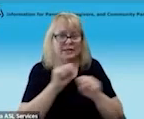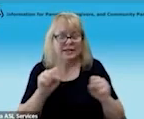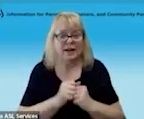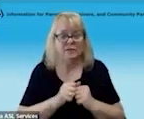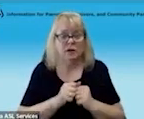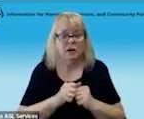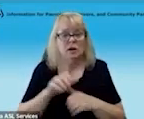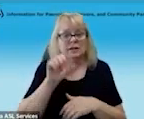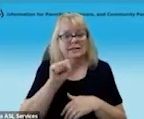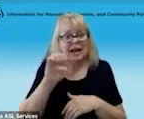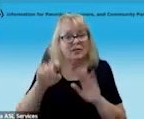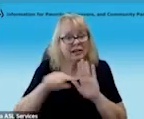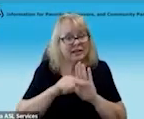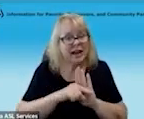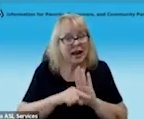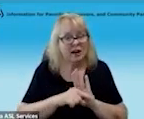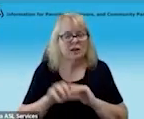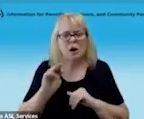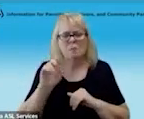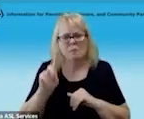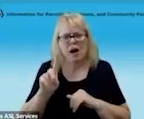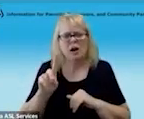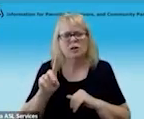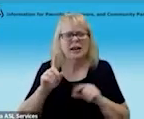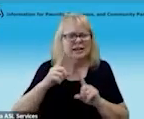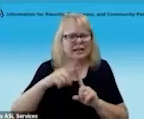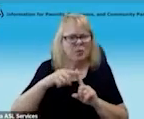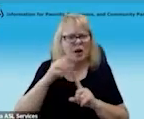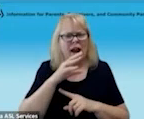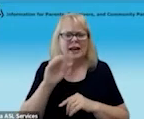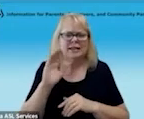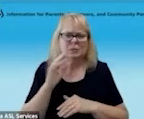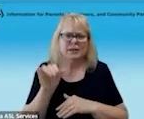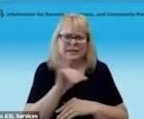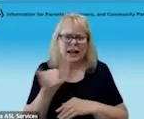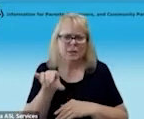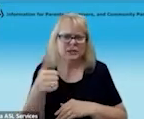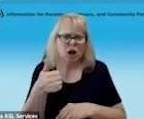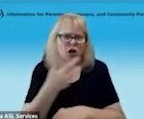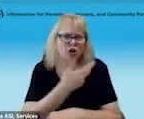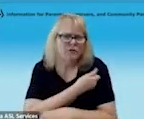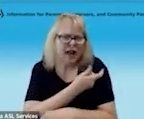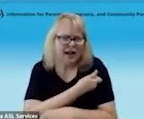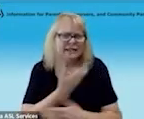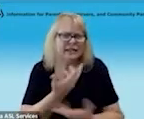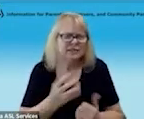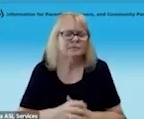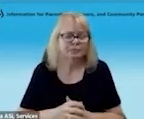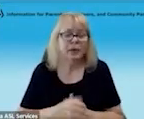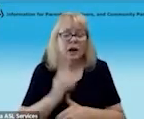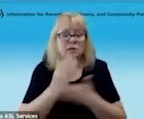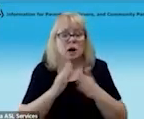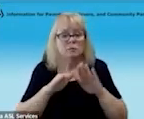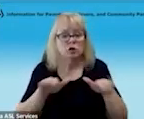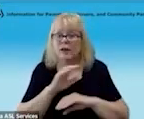children, scientists conducted clinical trials with thousands of children to make sure that the vaccines are safe and effective. In terms of side effects,